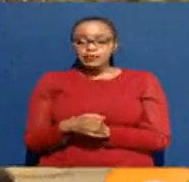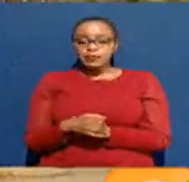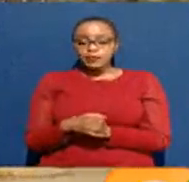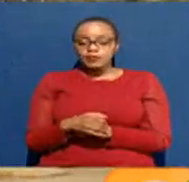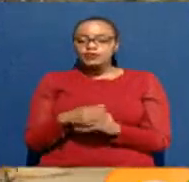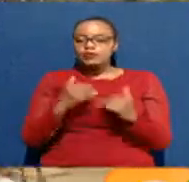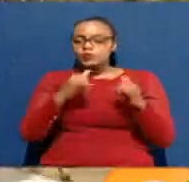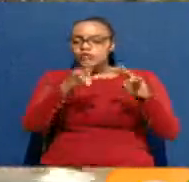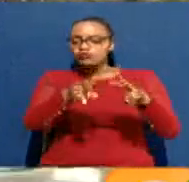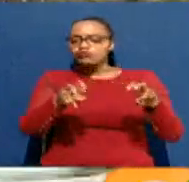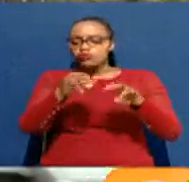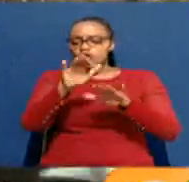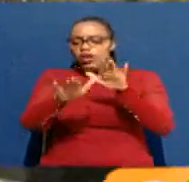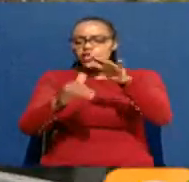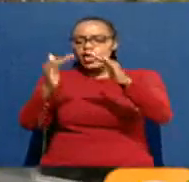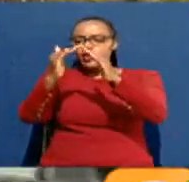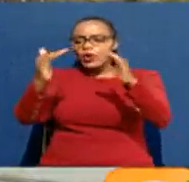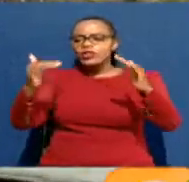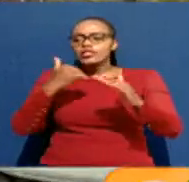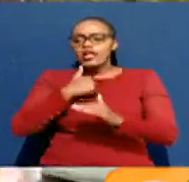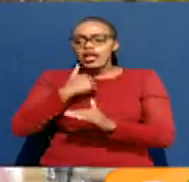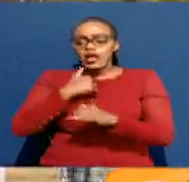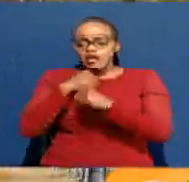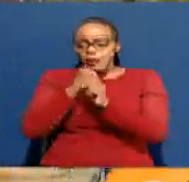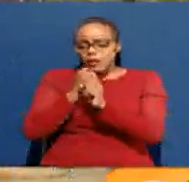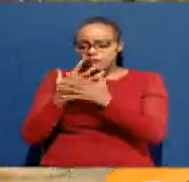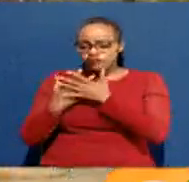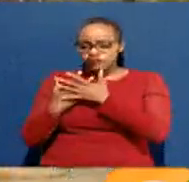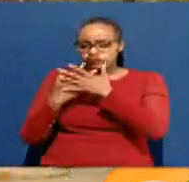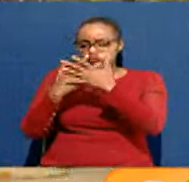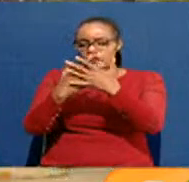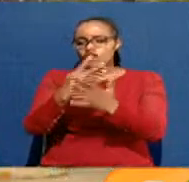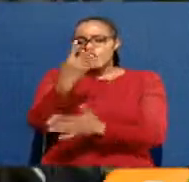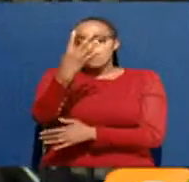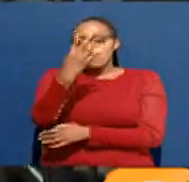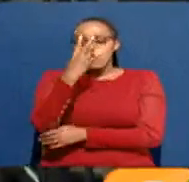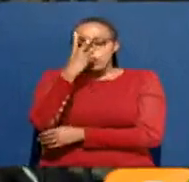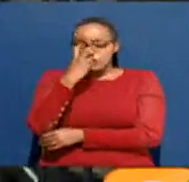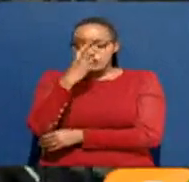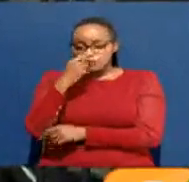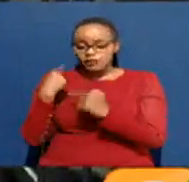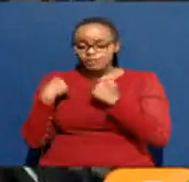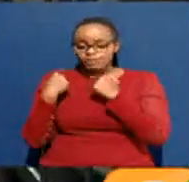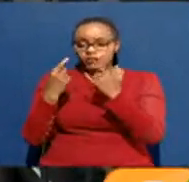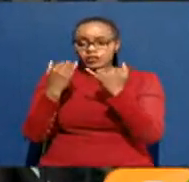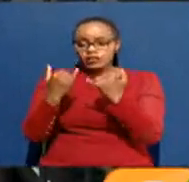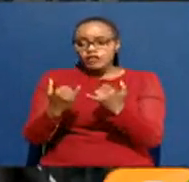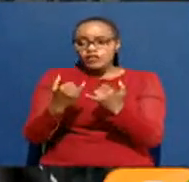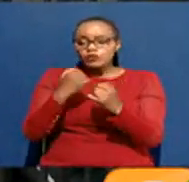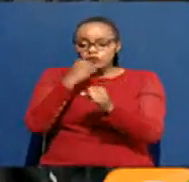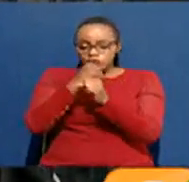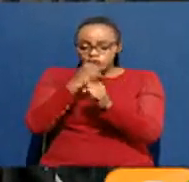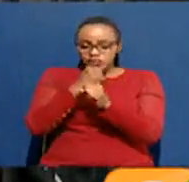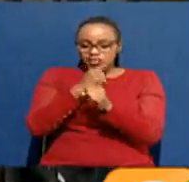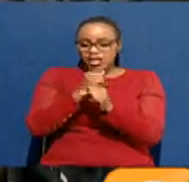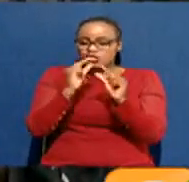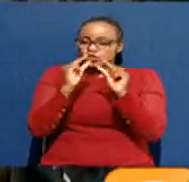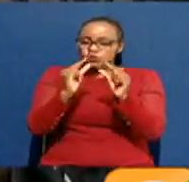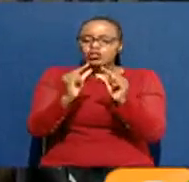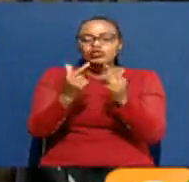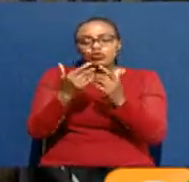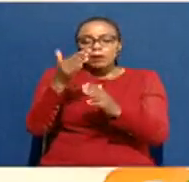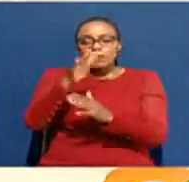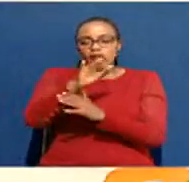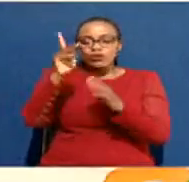A crackdown at Nyayo House has led to the arrest of four suspects so far, but has done little to restore the faith